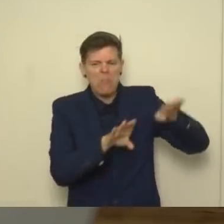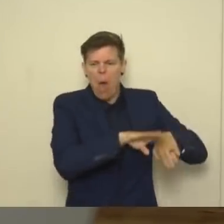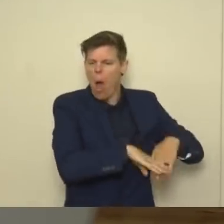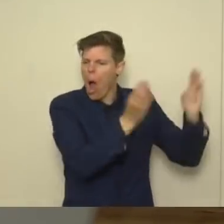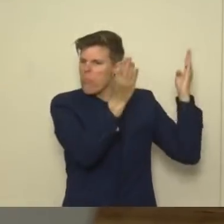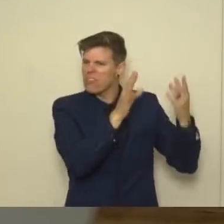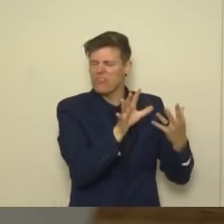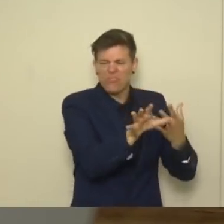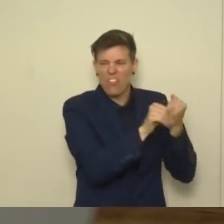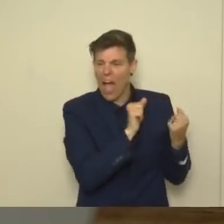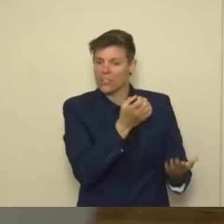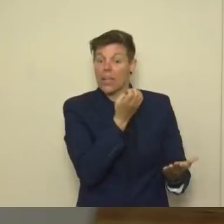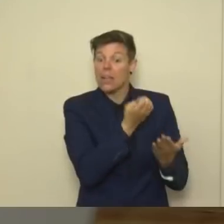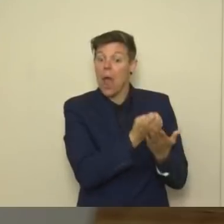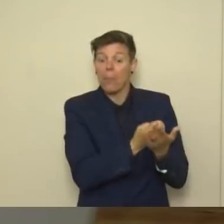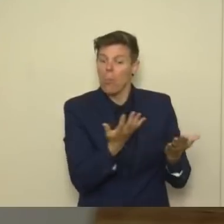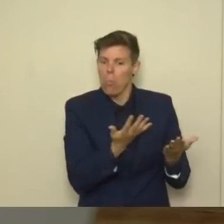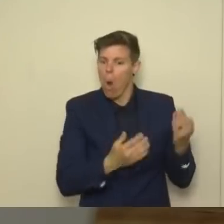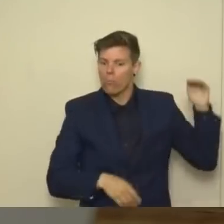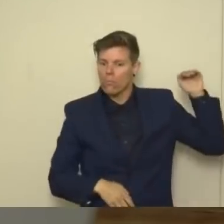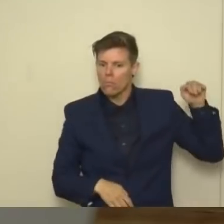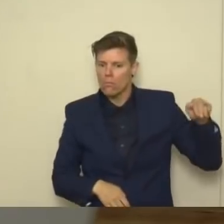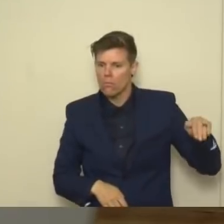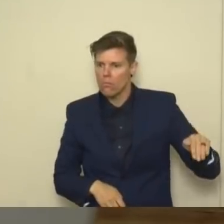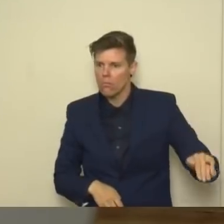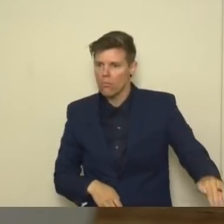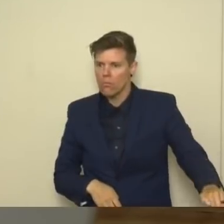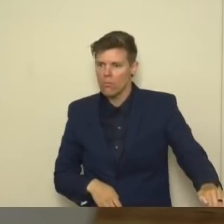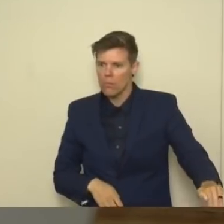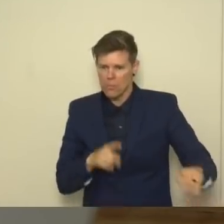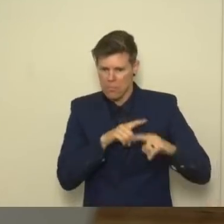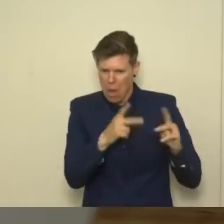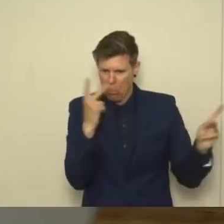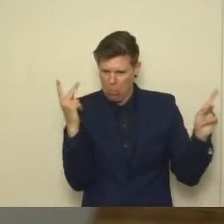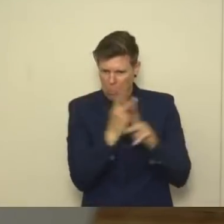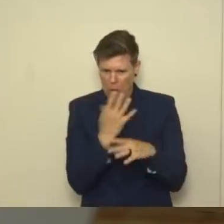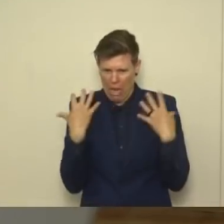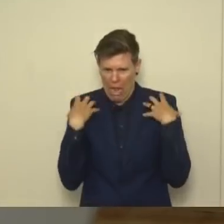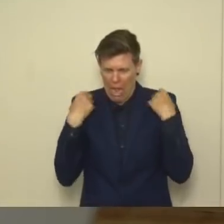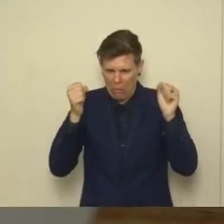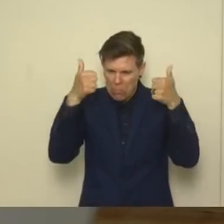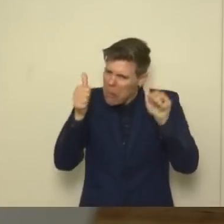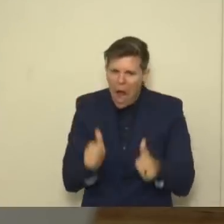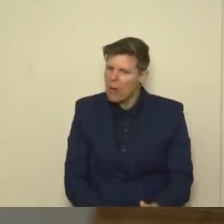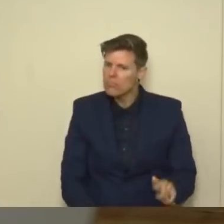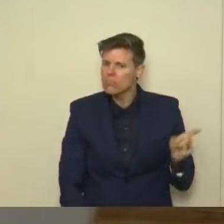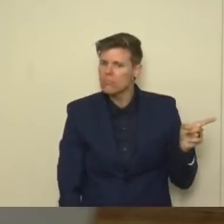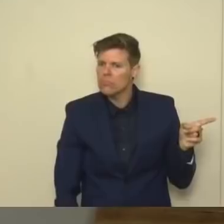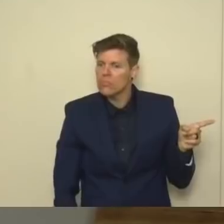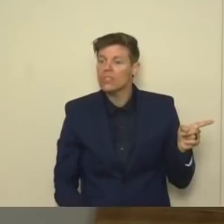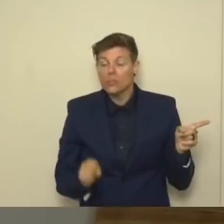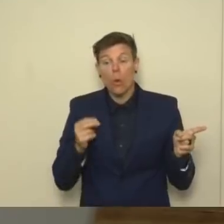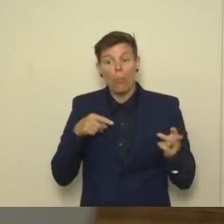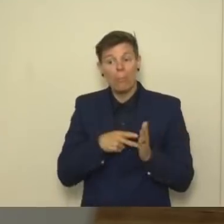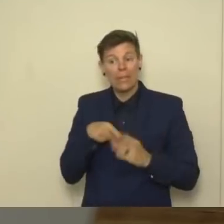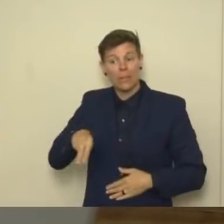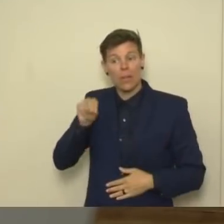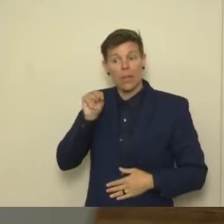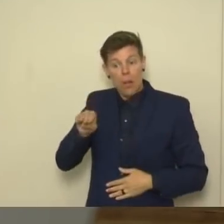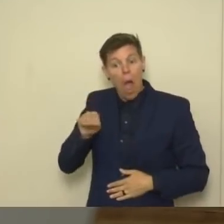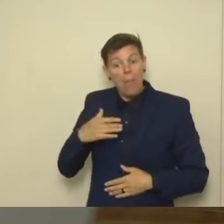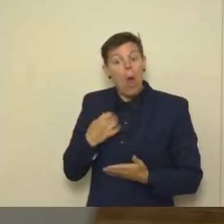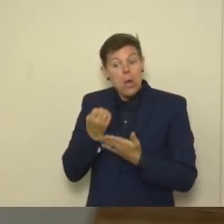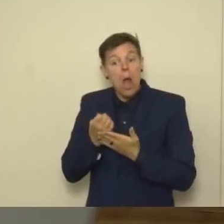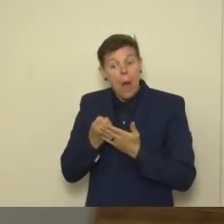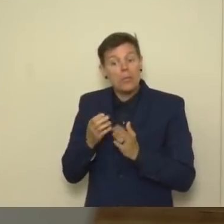about even where we are with a lot more cases. And so from a worker perspective, we're not going to get better. We're not going to be able to open up the